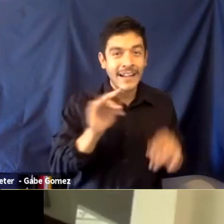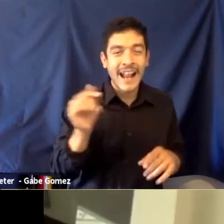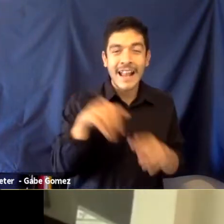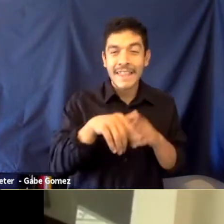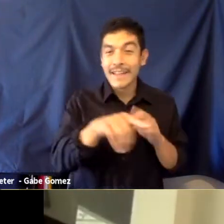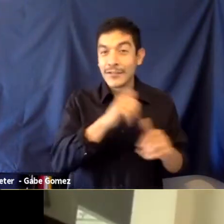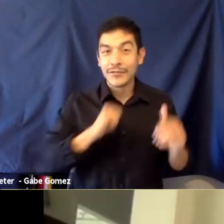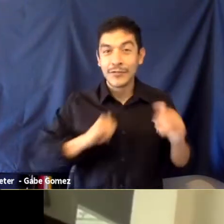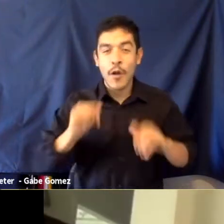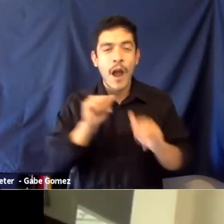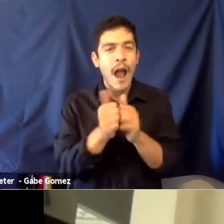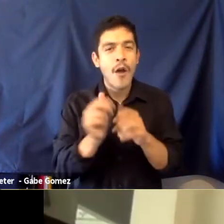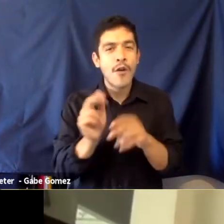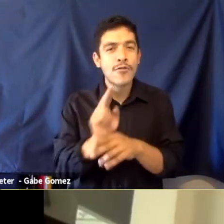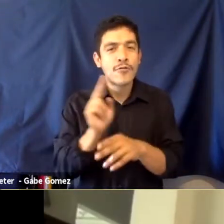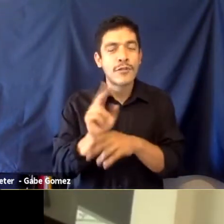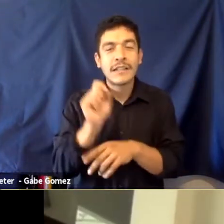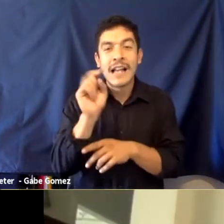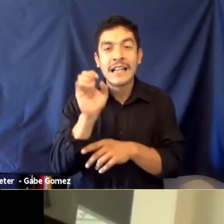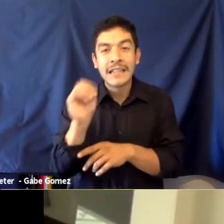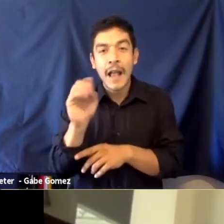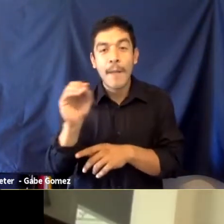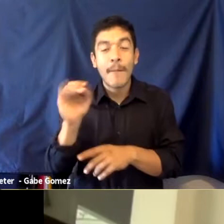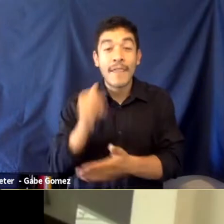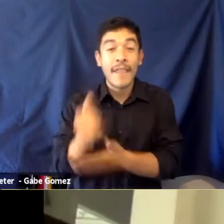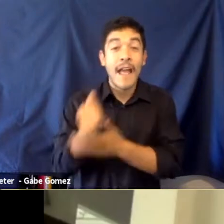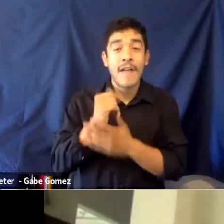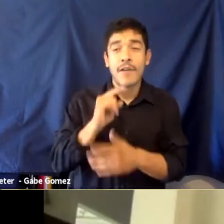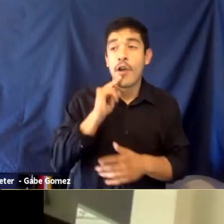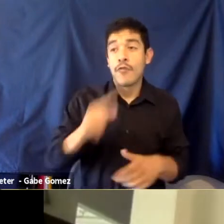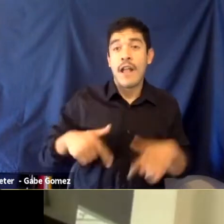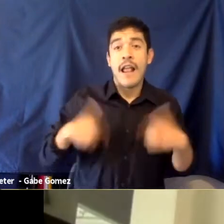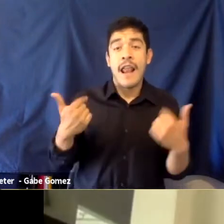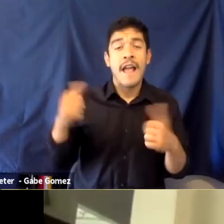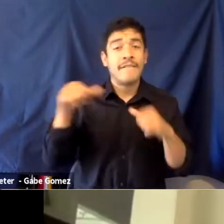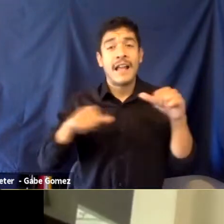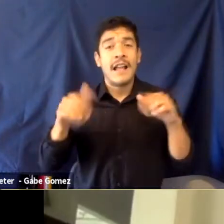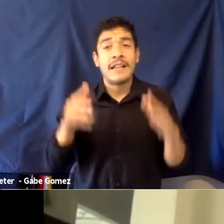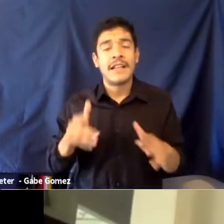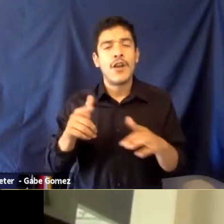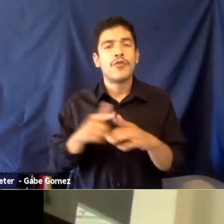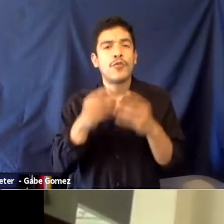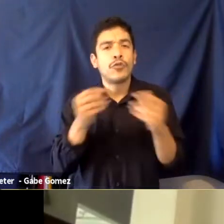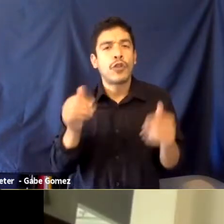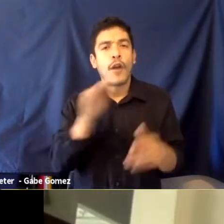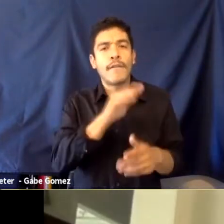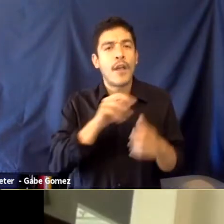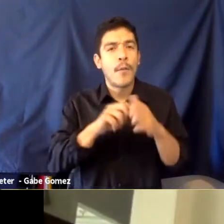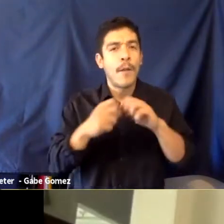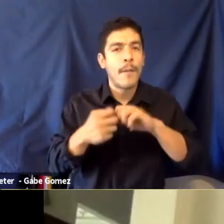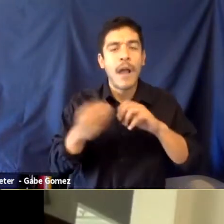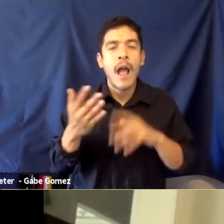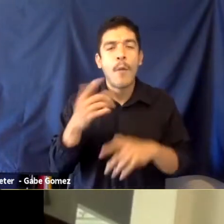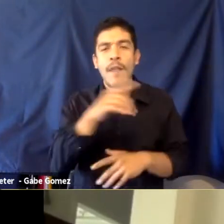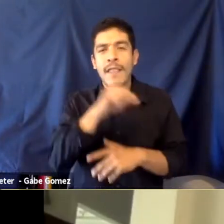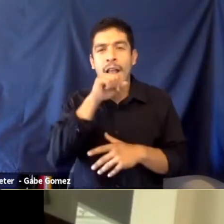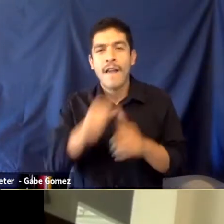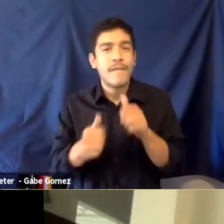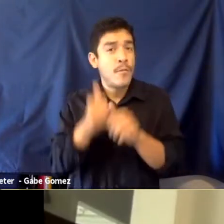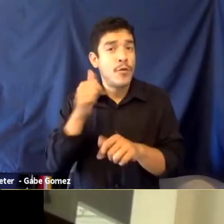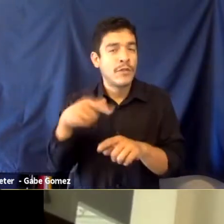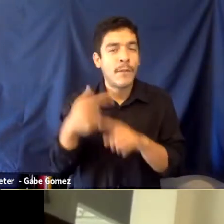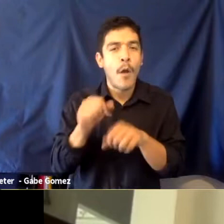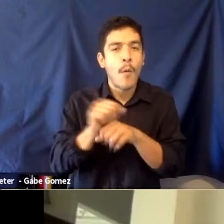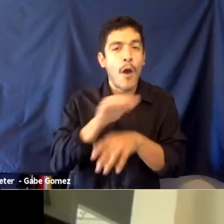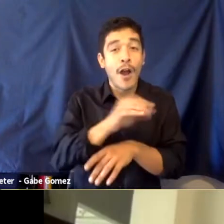using STEM and the help of real life STEM trailblazers to solve their problems and what they love most about working on the